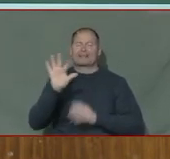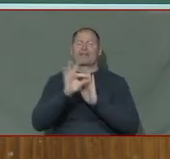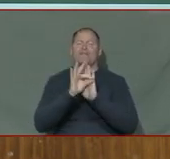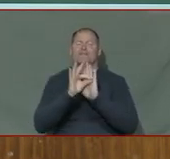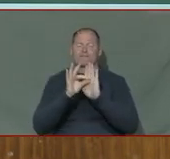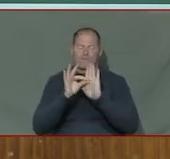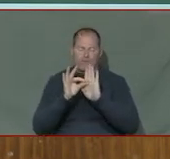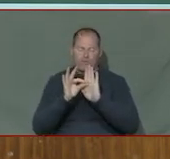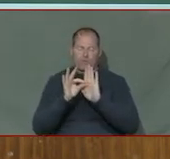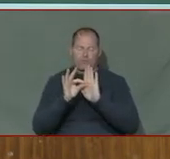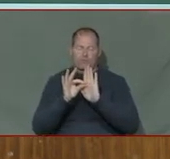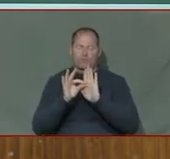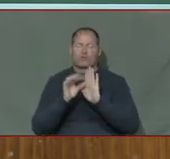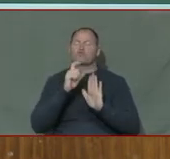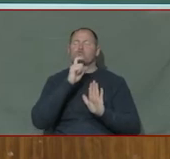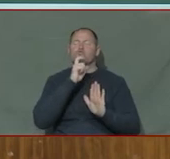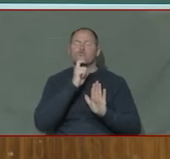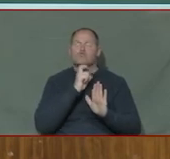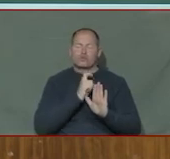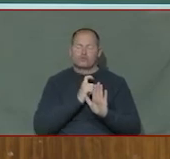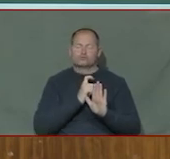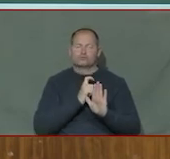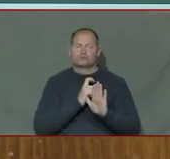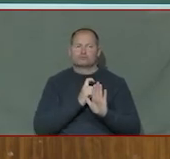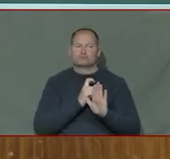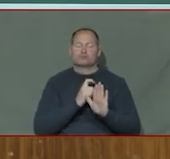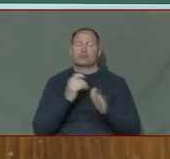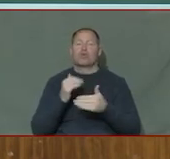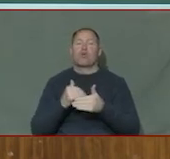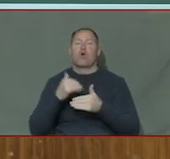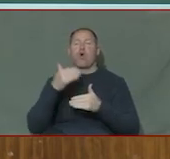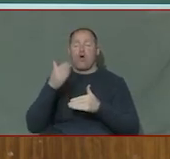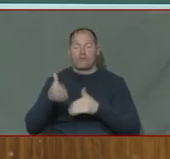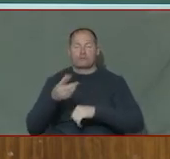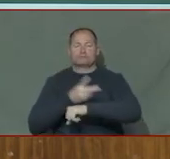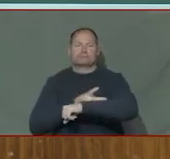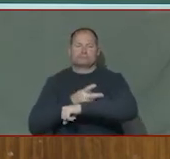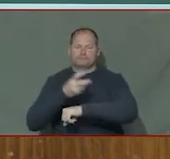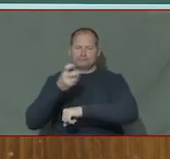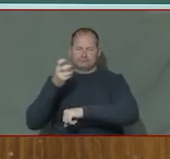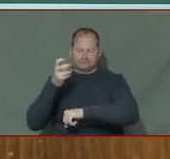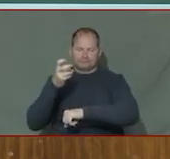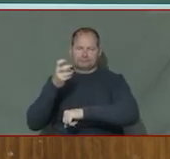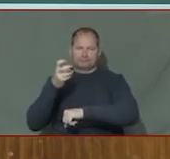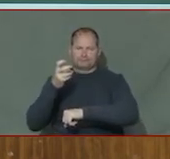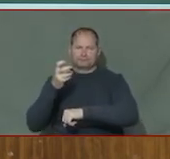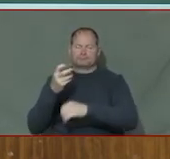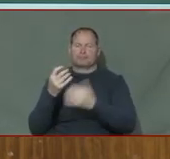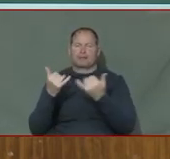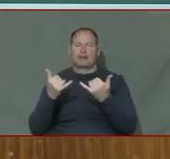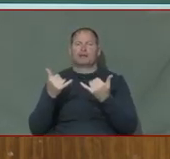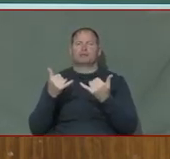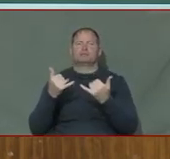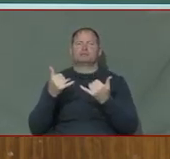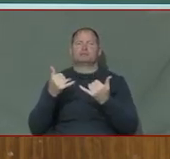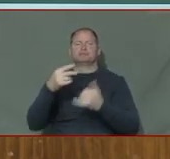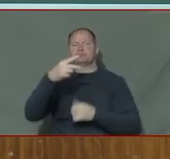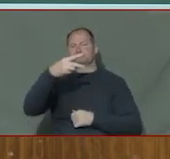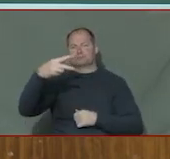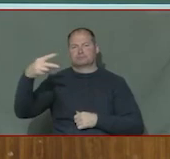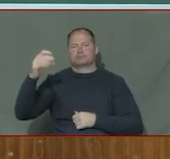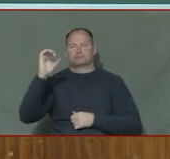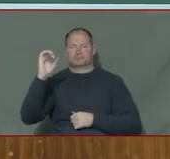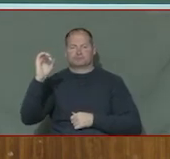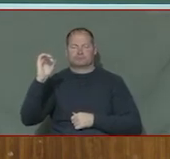for the area of the stage, and then we need to differentiate that formula and let it equal to